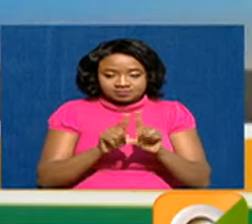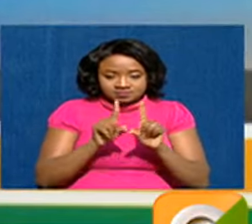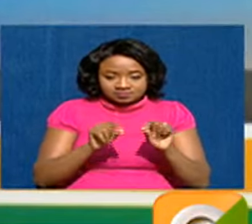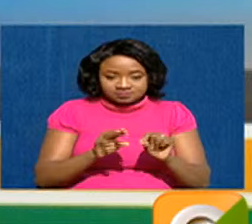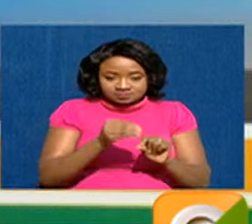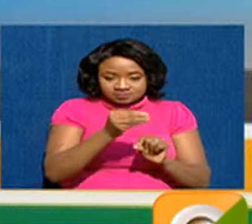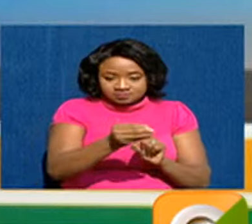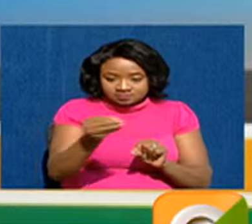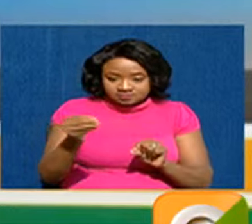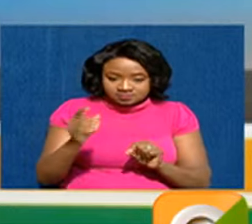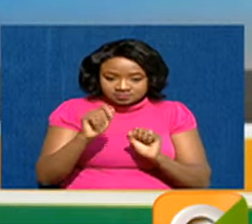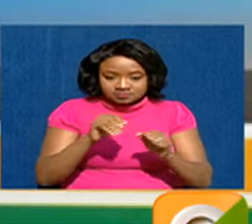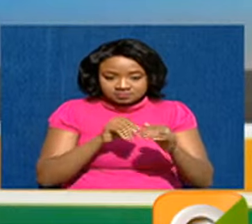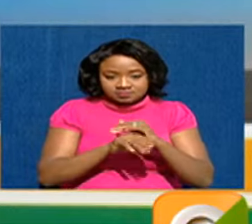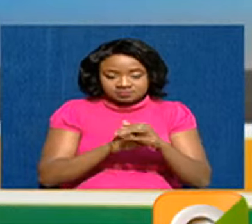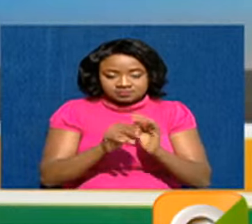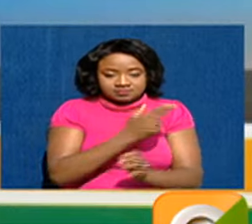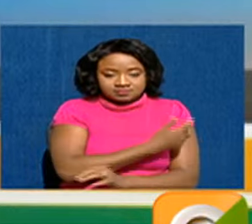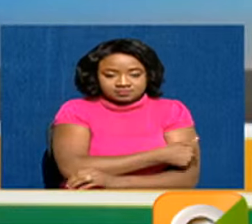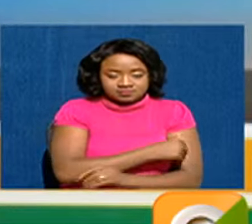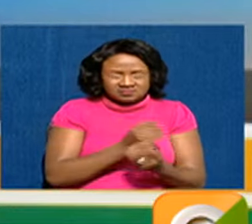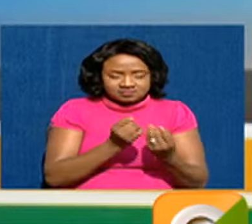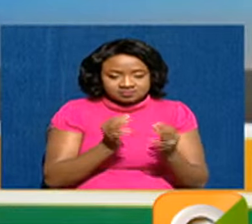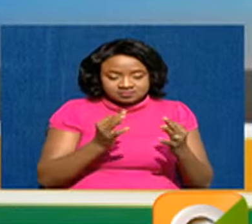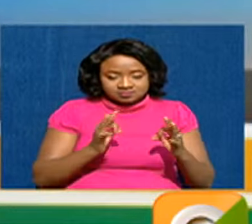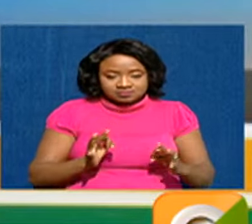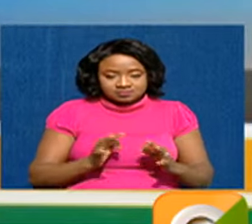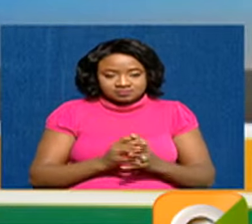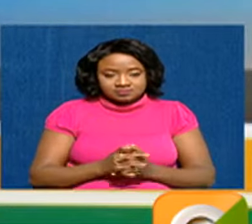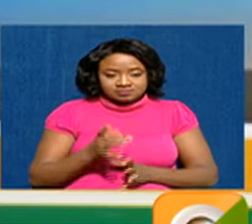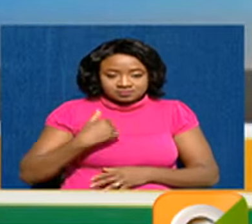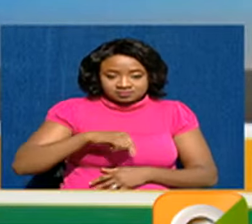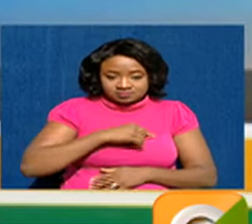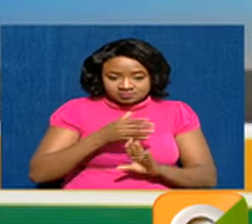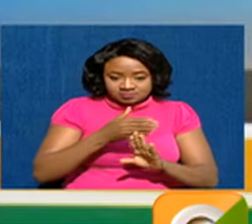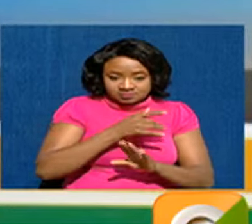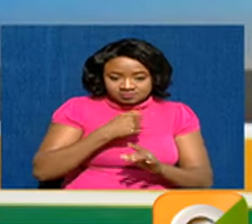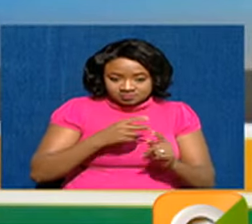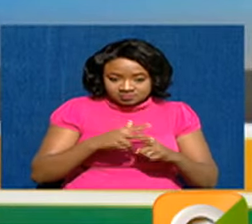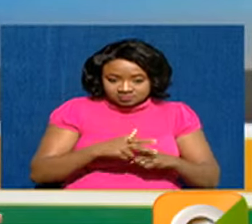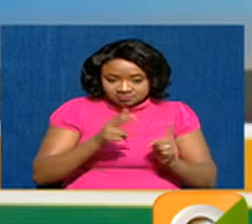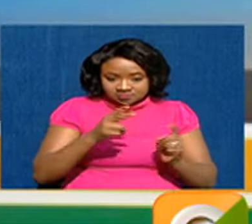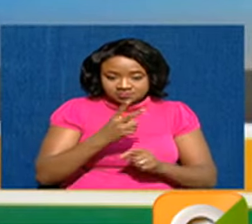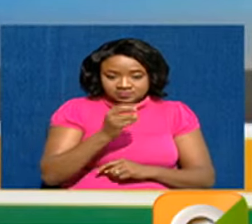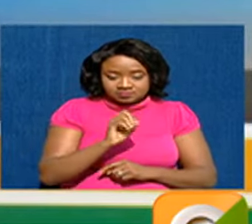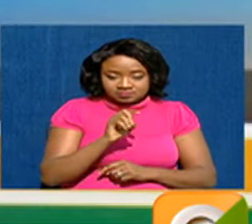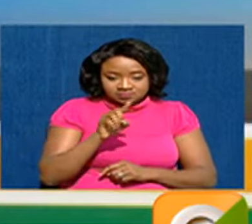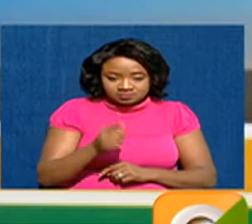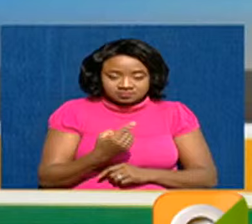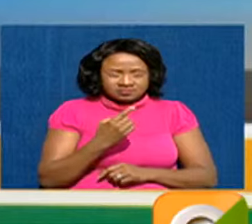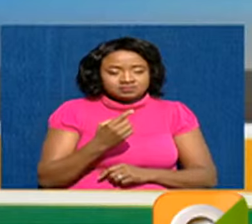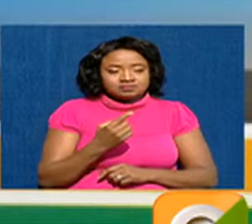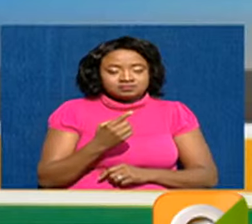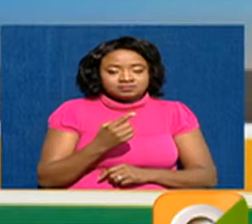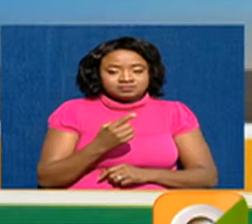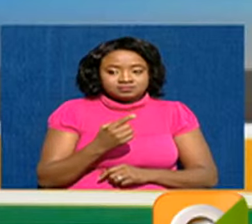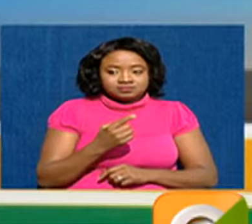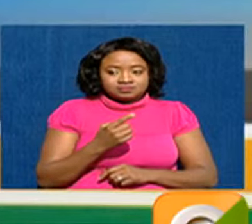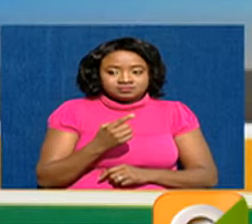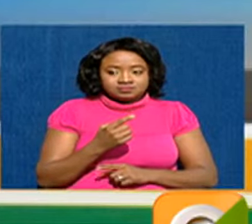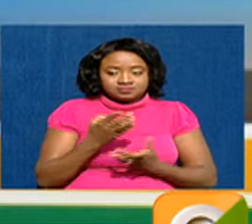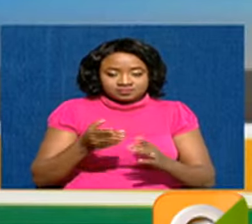access hospitals for free. When we started, we had about 20,000 members of that scheme. Currently,